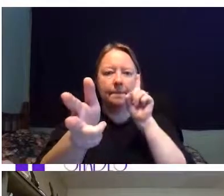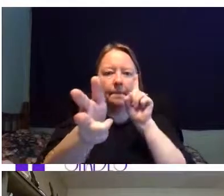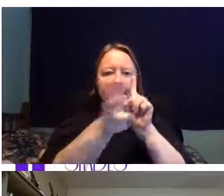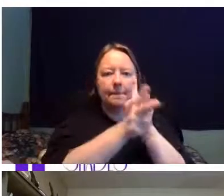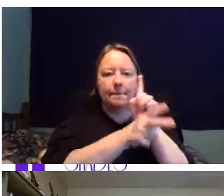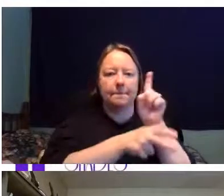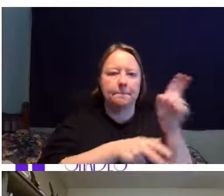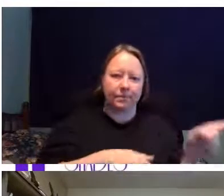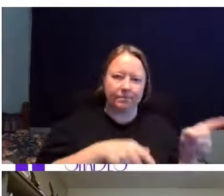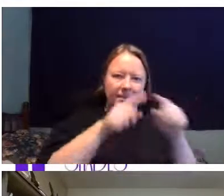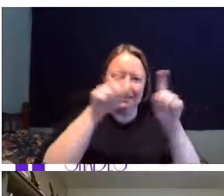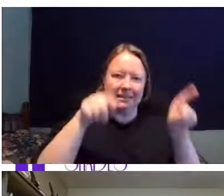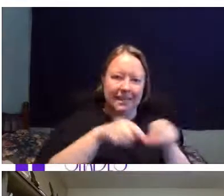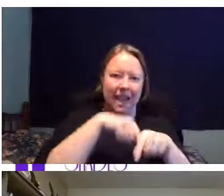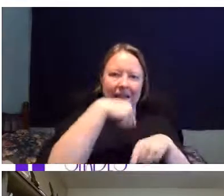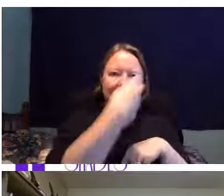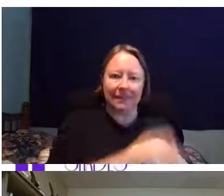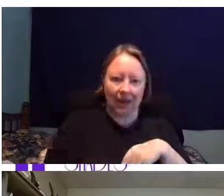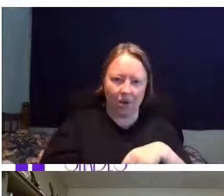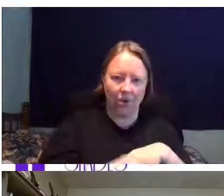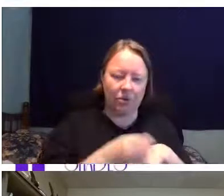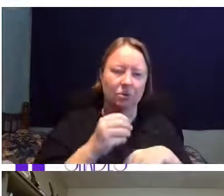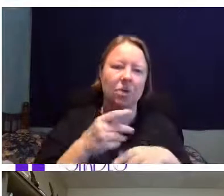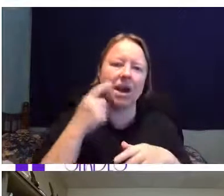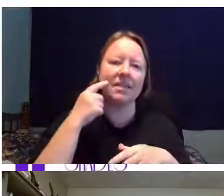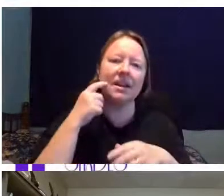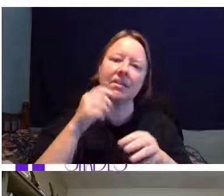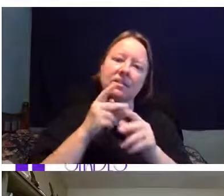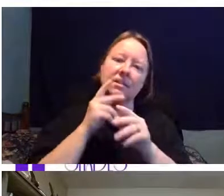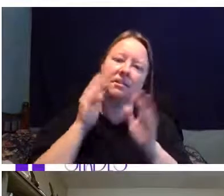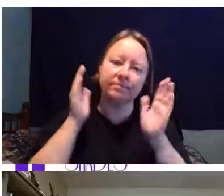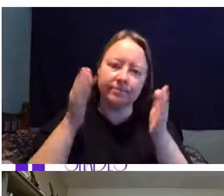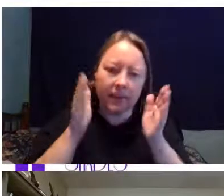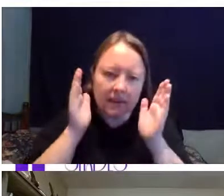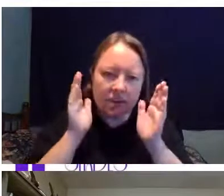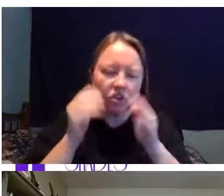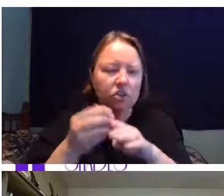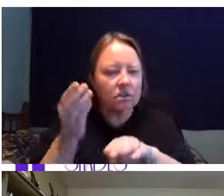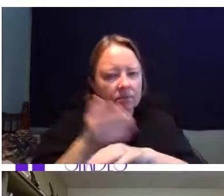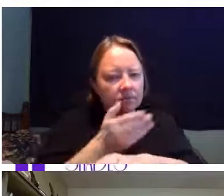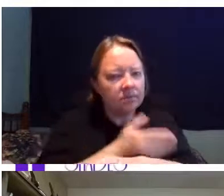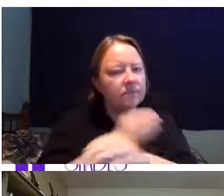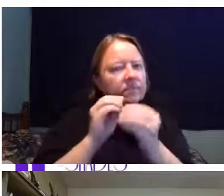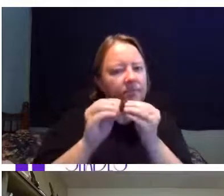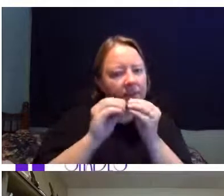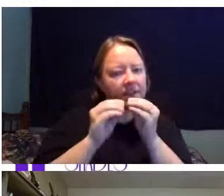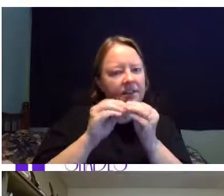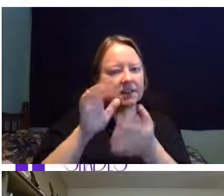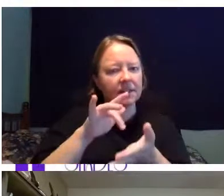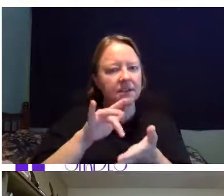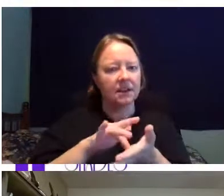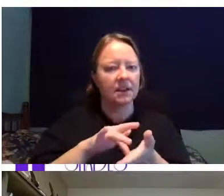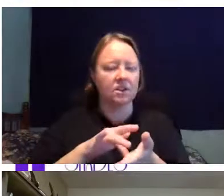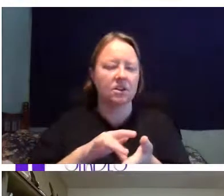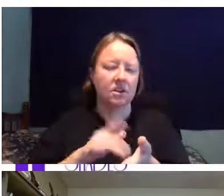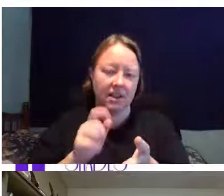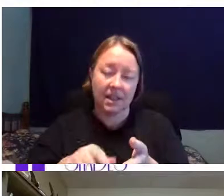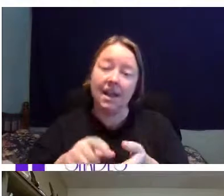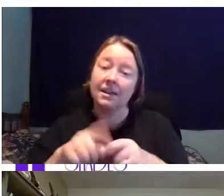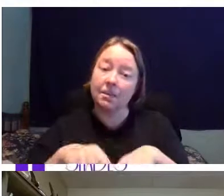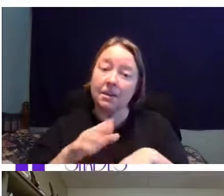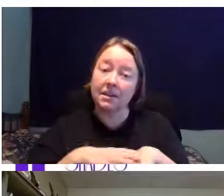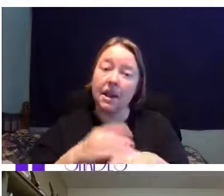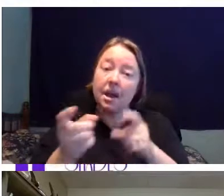think really staying on top of the maintenance of the shopping center, which is, based on the management team,